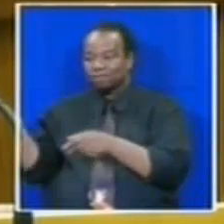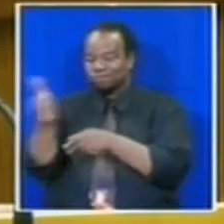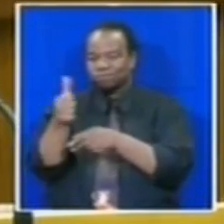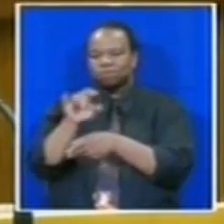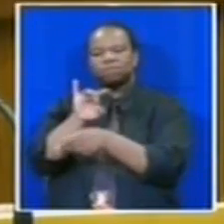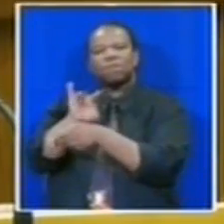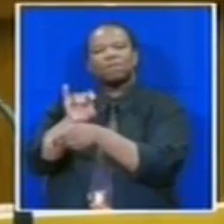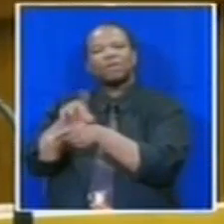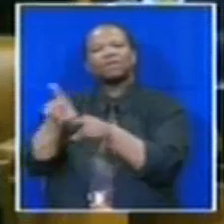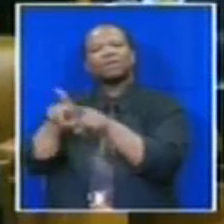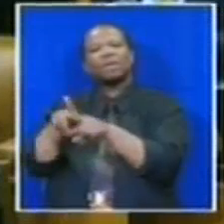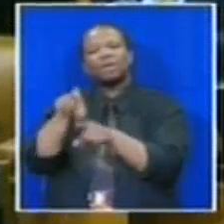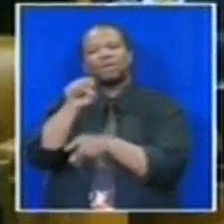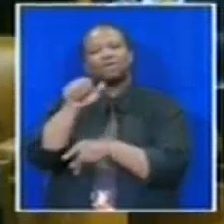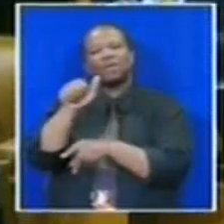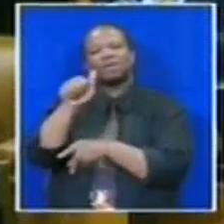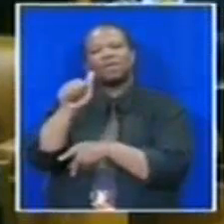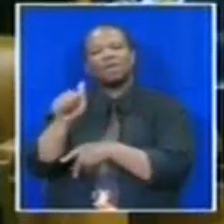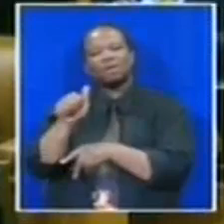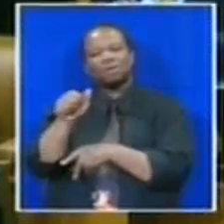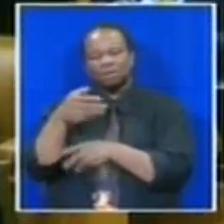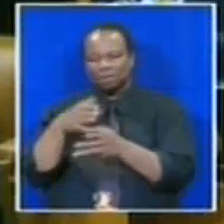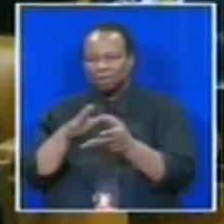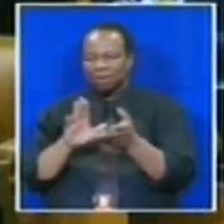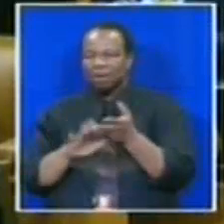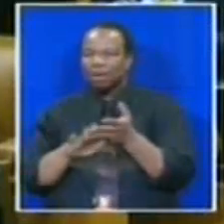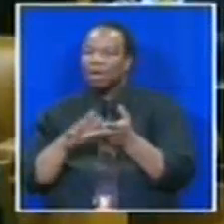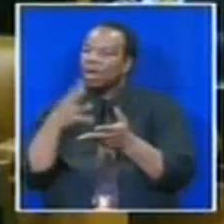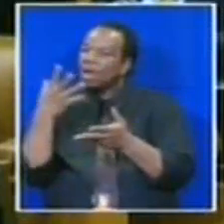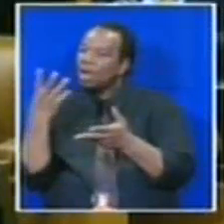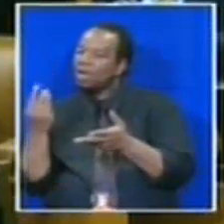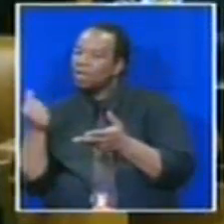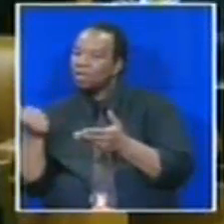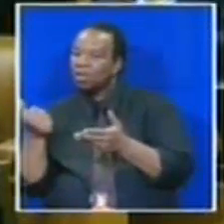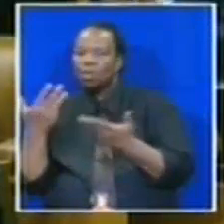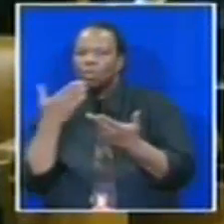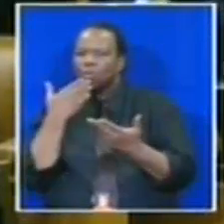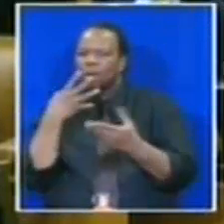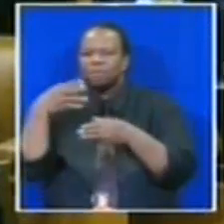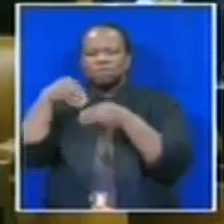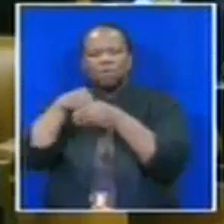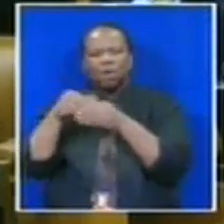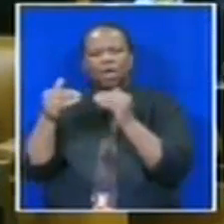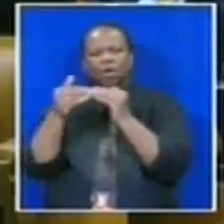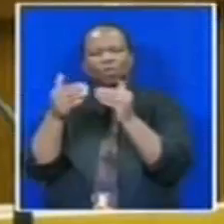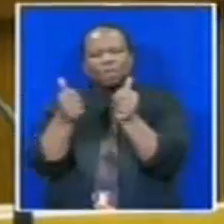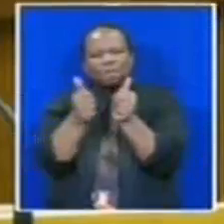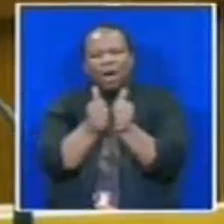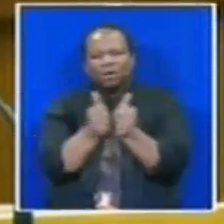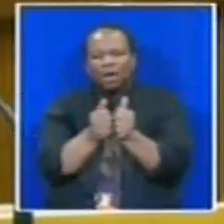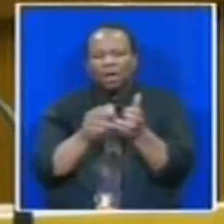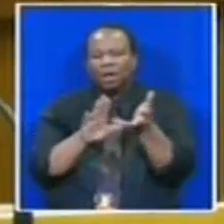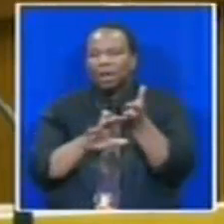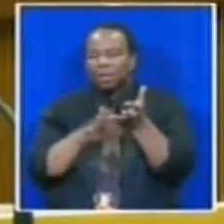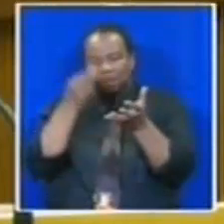state airlines, and the possible introduction of a strategic equity partner and rationalization of government